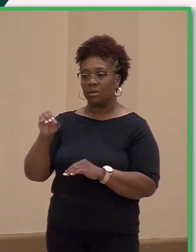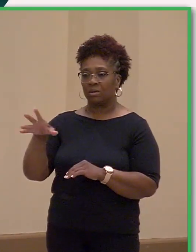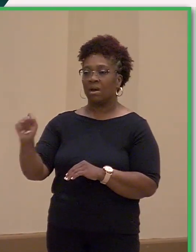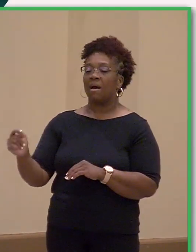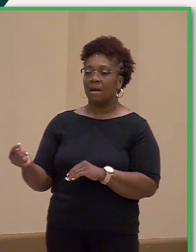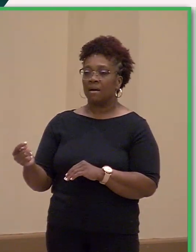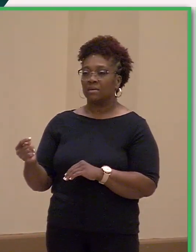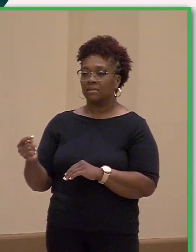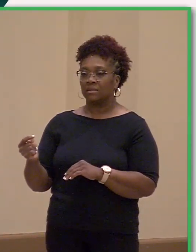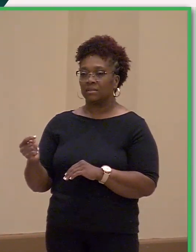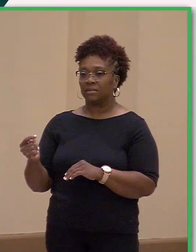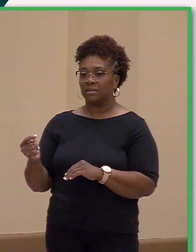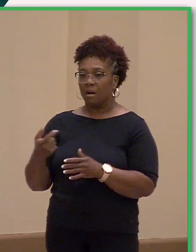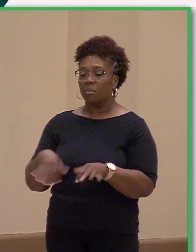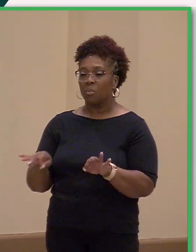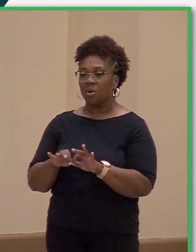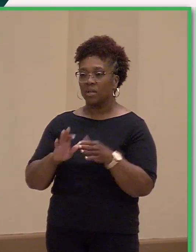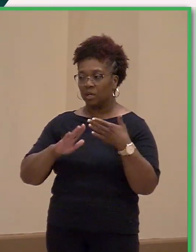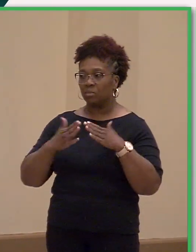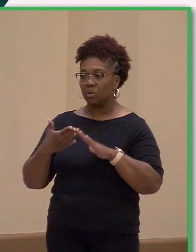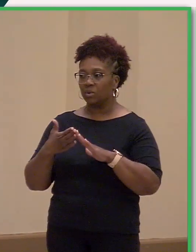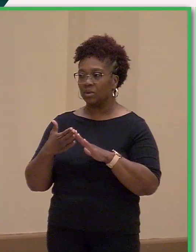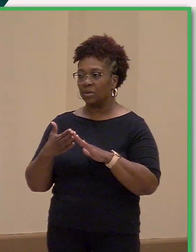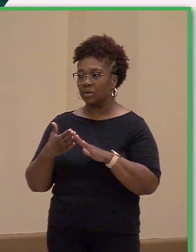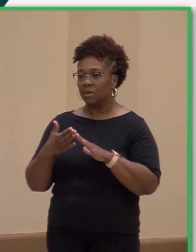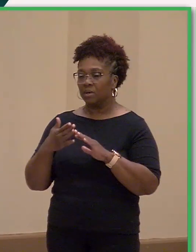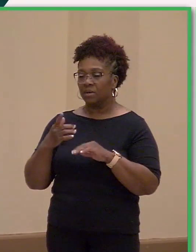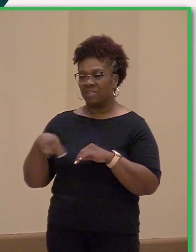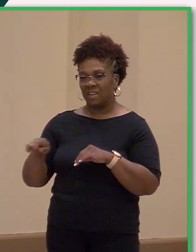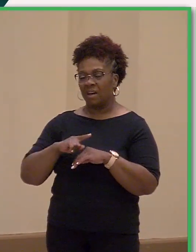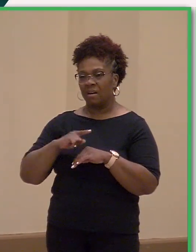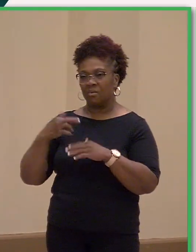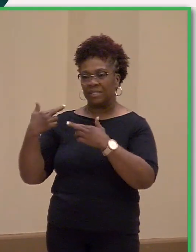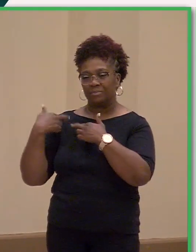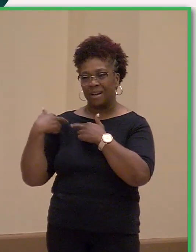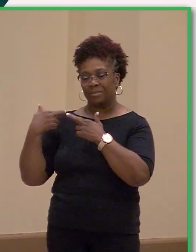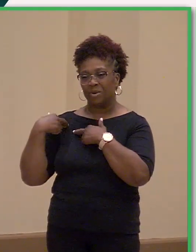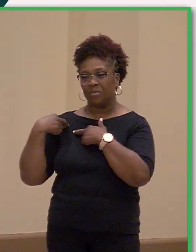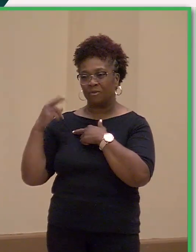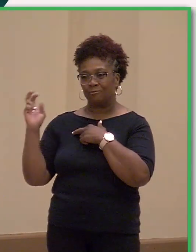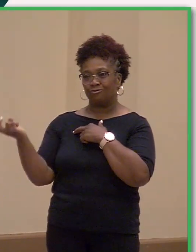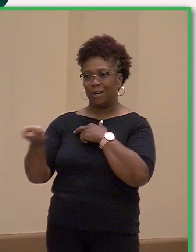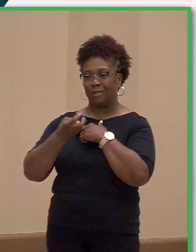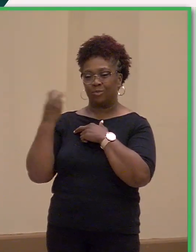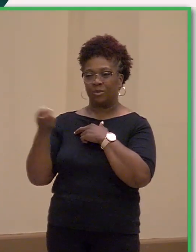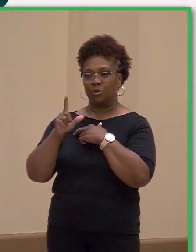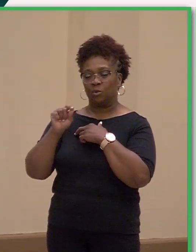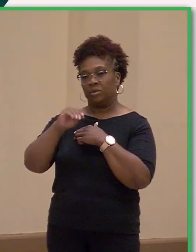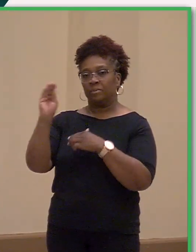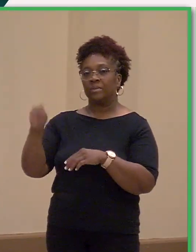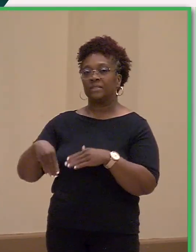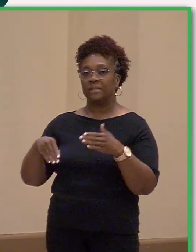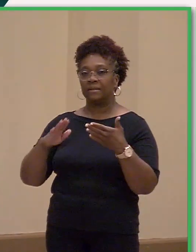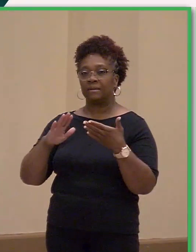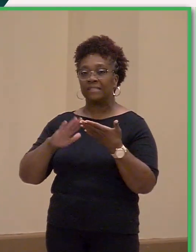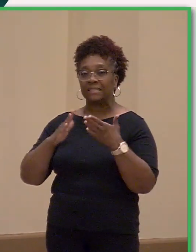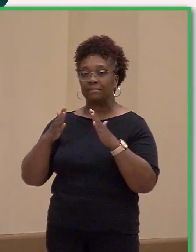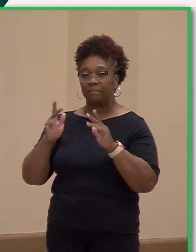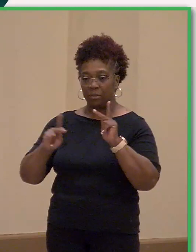the communities. I mean, they're responsible for transporting 20% of the city safely